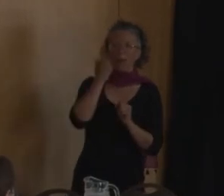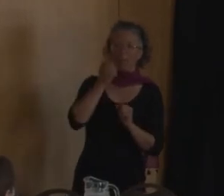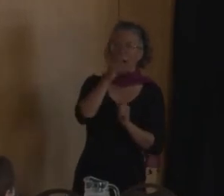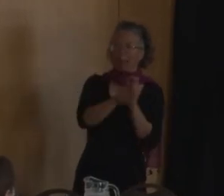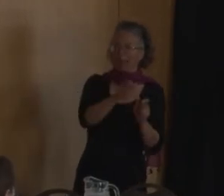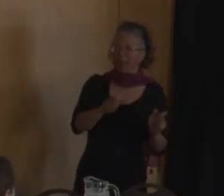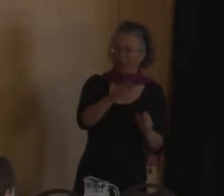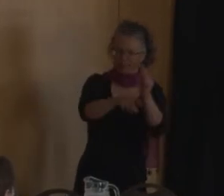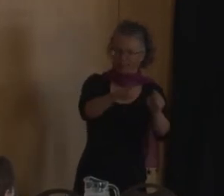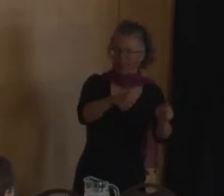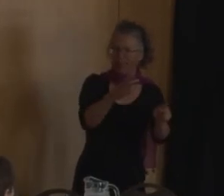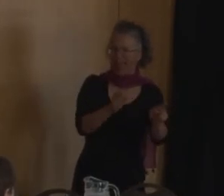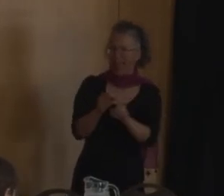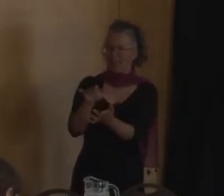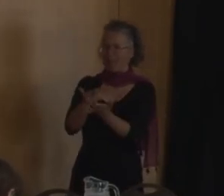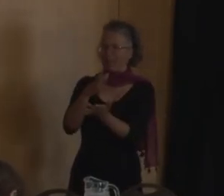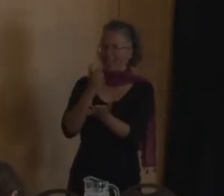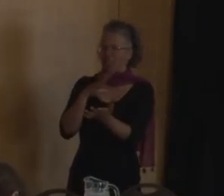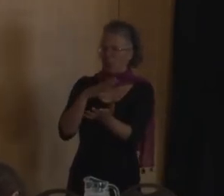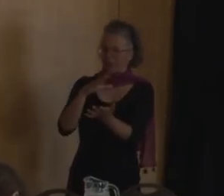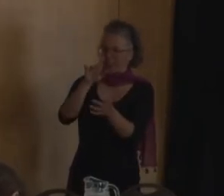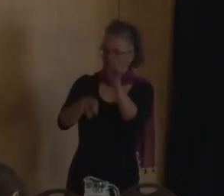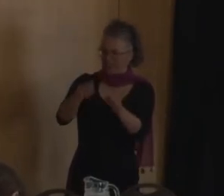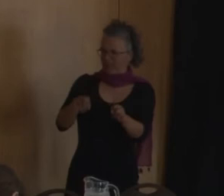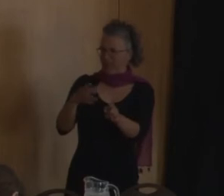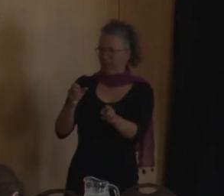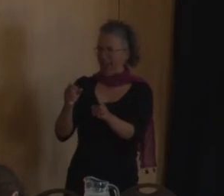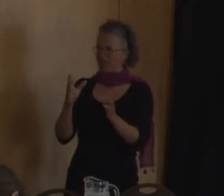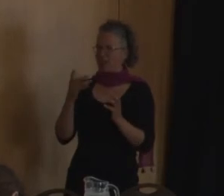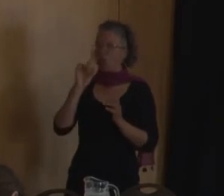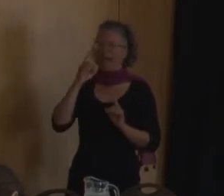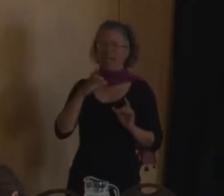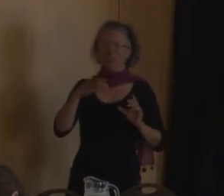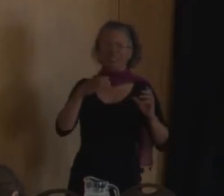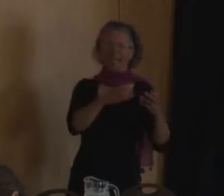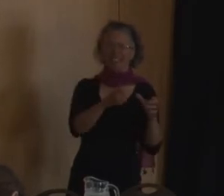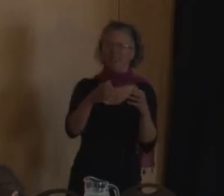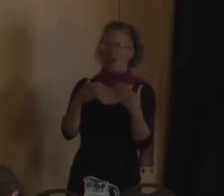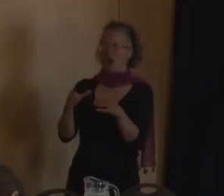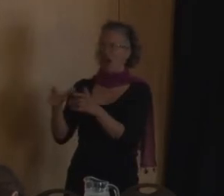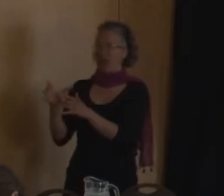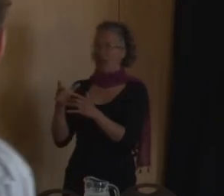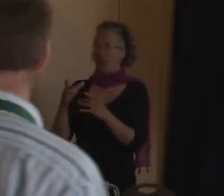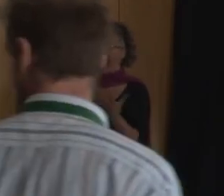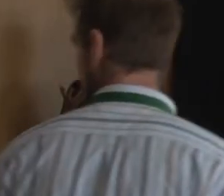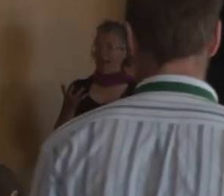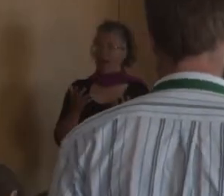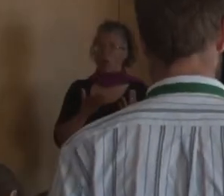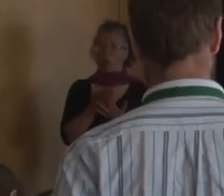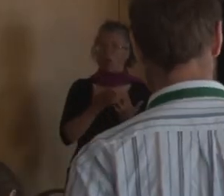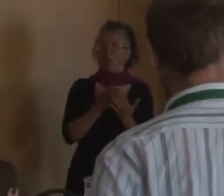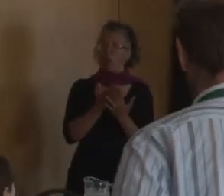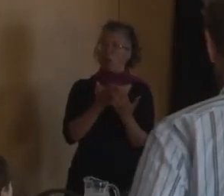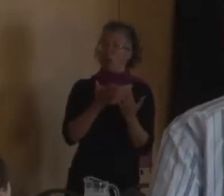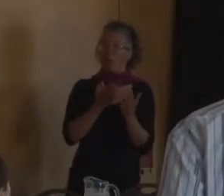like me is the same or wants the same. They classify audiences by their motivations in relation to arts and culture,